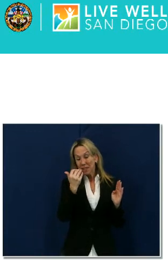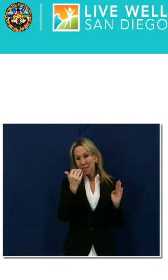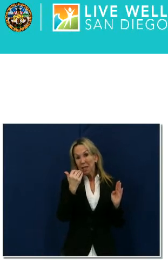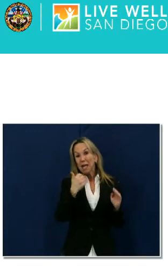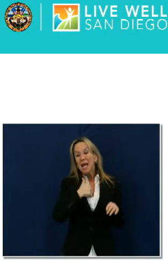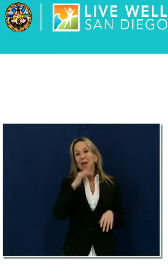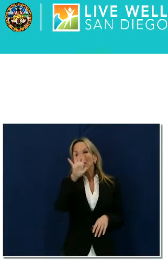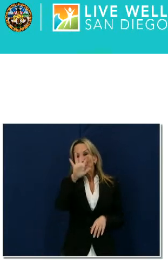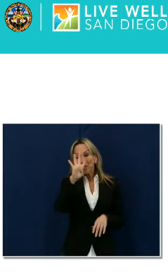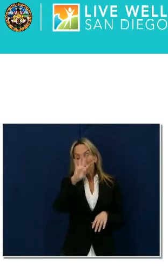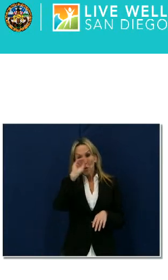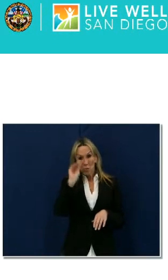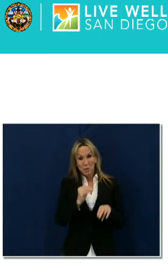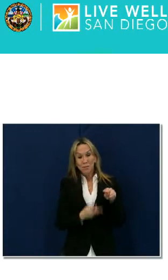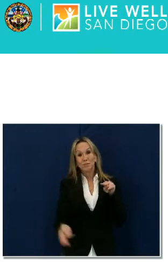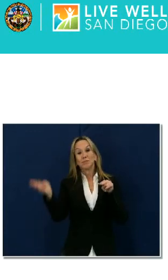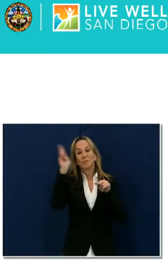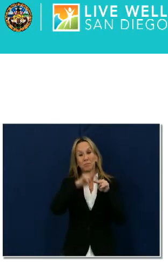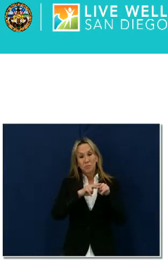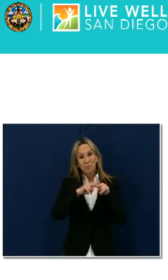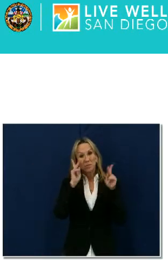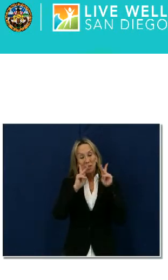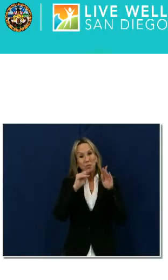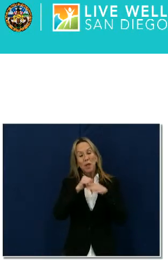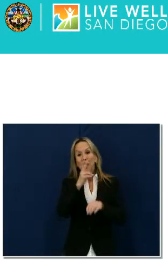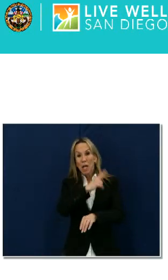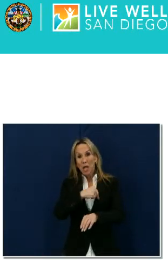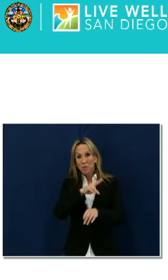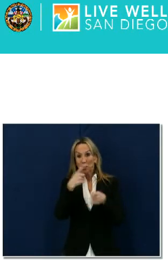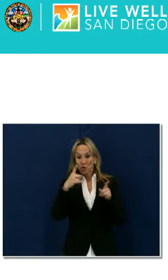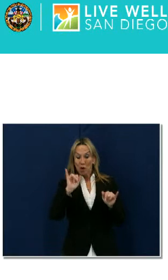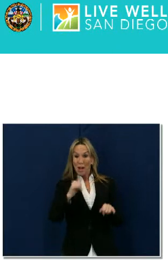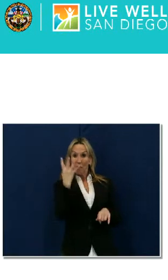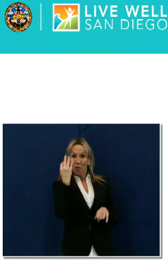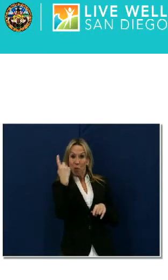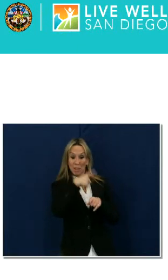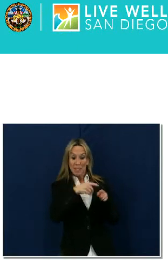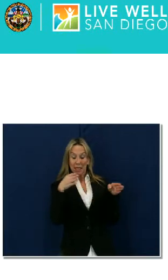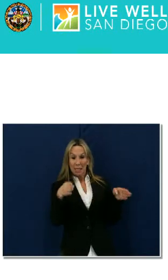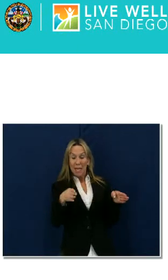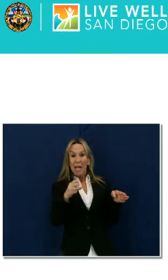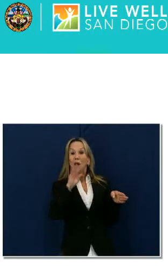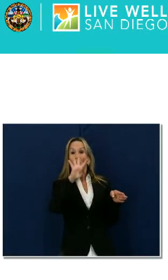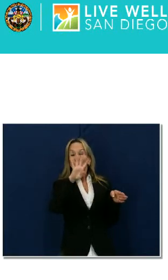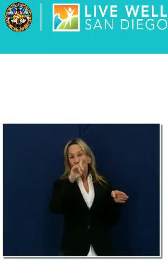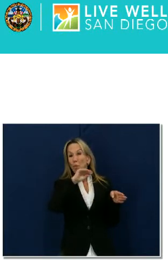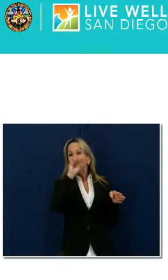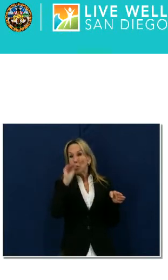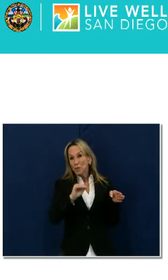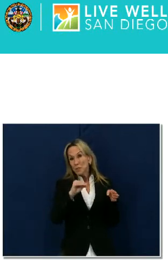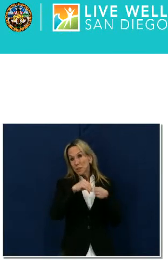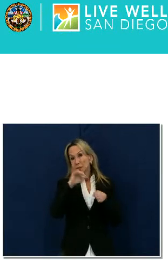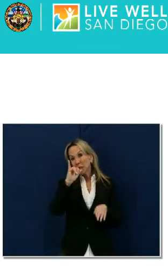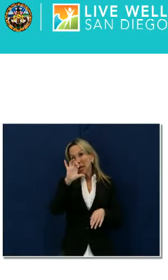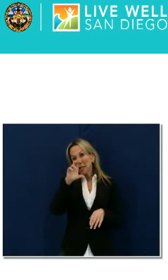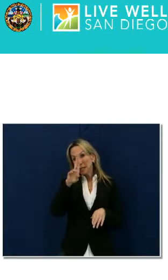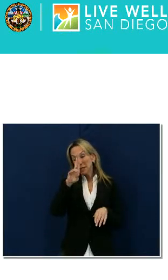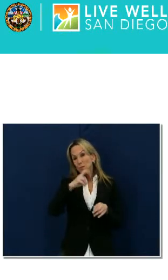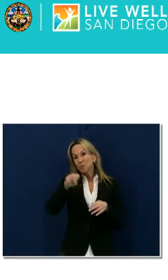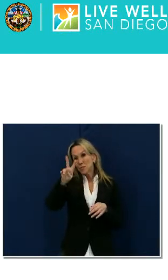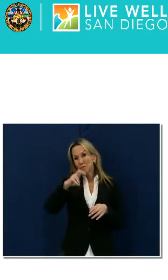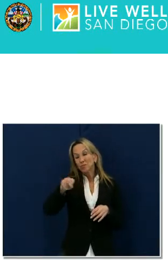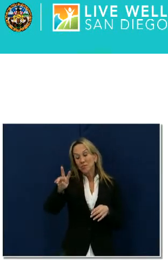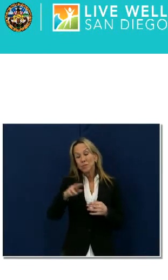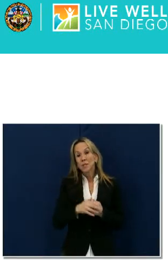54% increase in hospitalizations for this 14-day period and a 41% increase in ICU admissions.